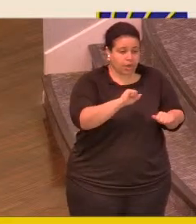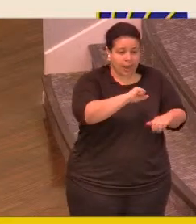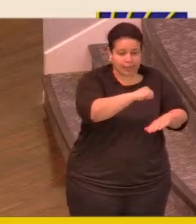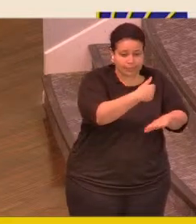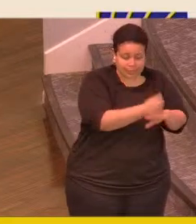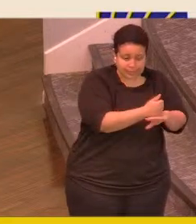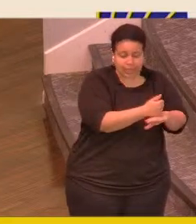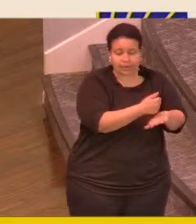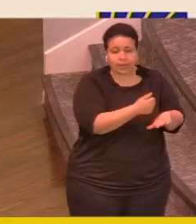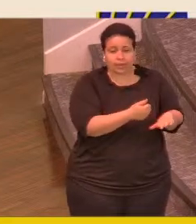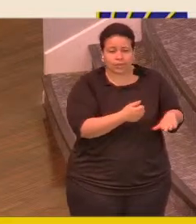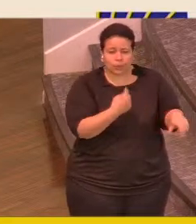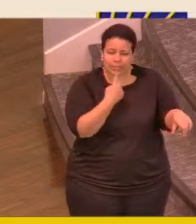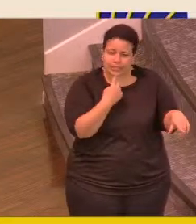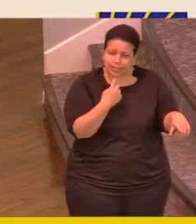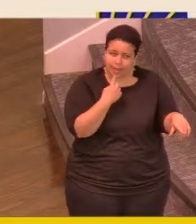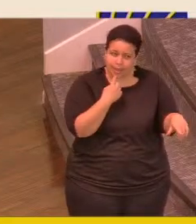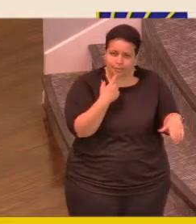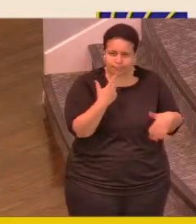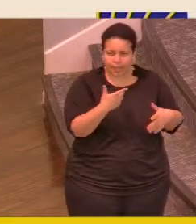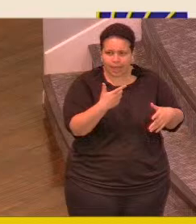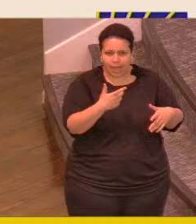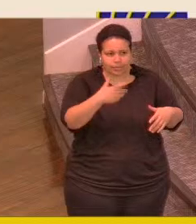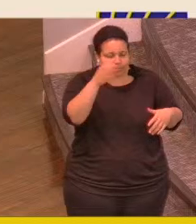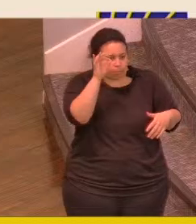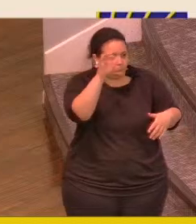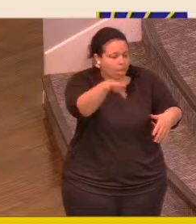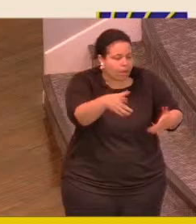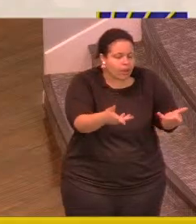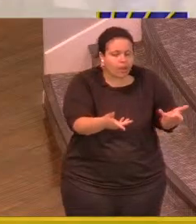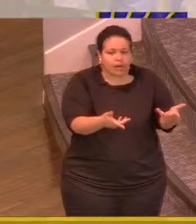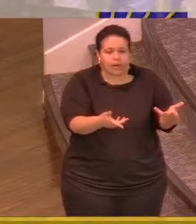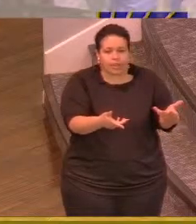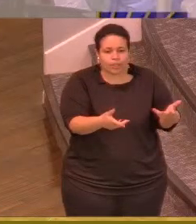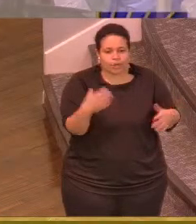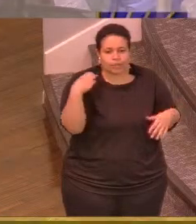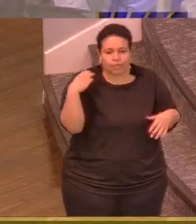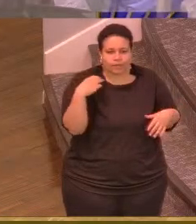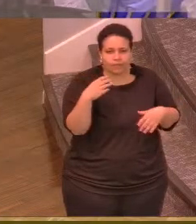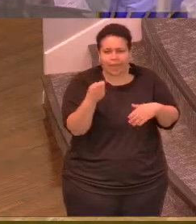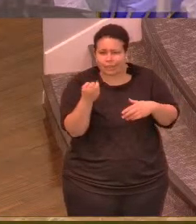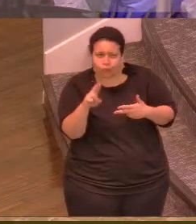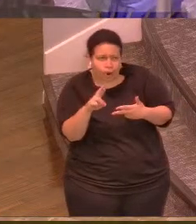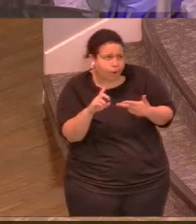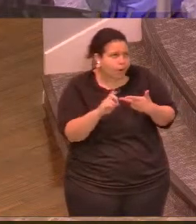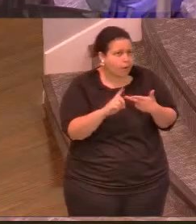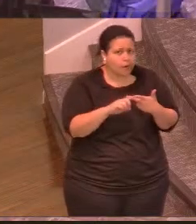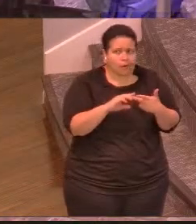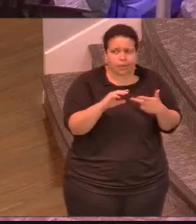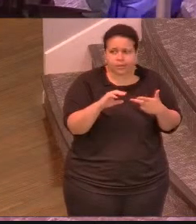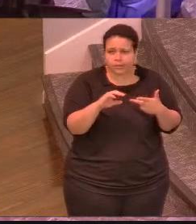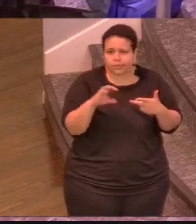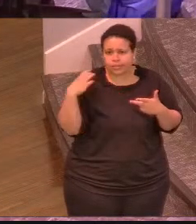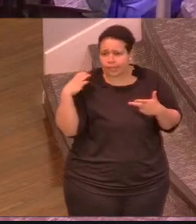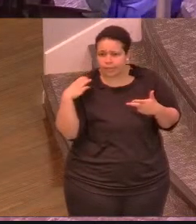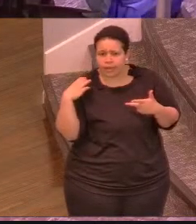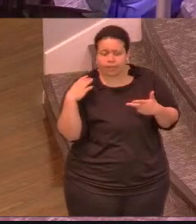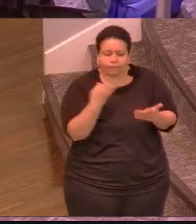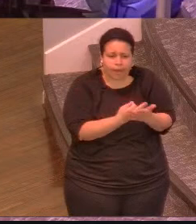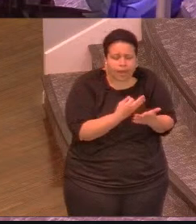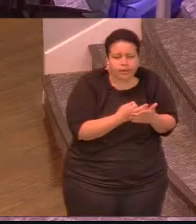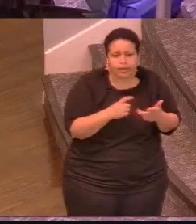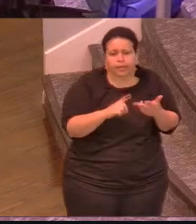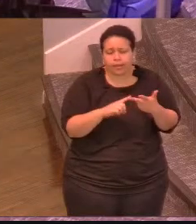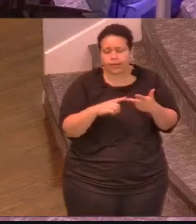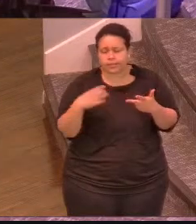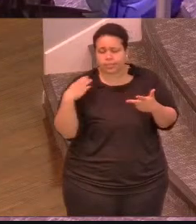earlier. So you could say, I'm just throwing out, the chief of HR, chief of finance, and chief of